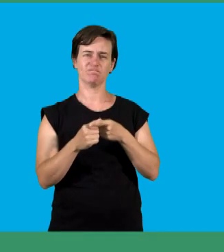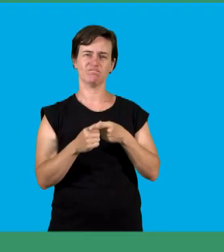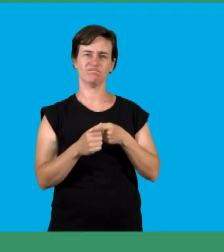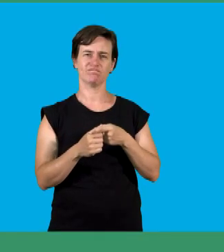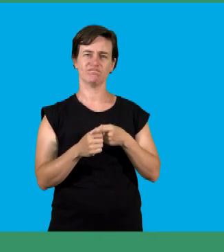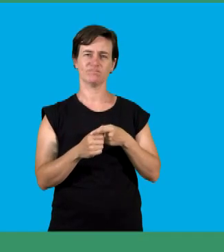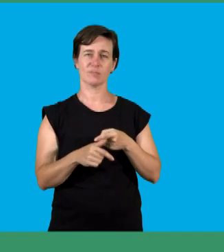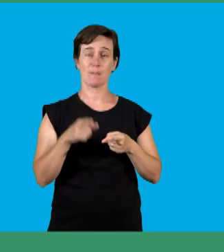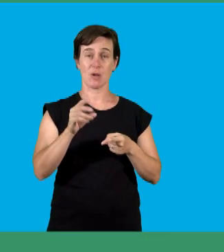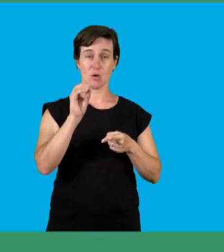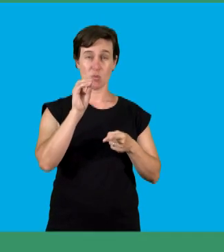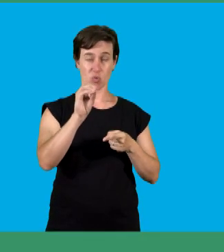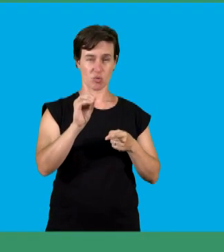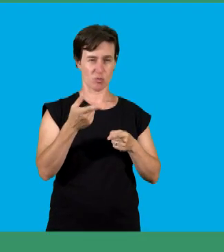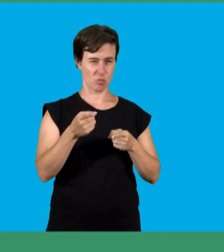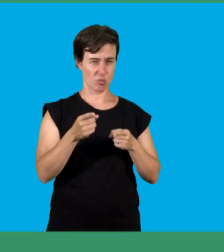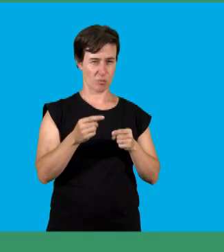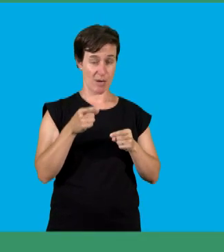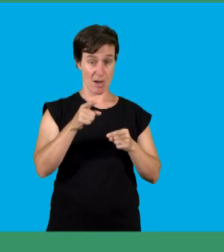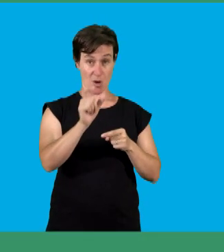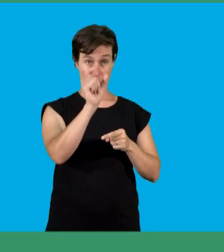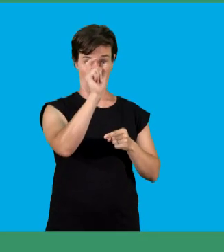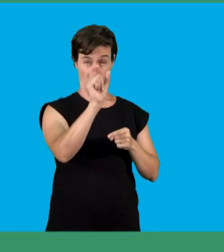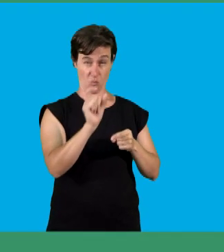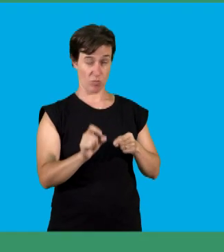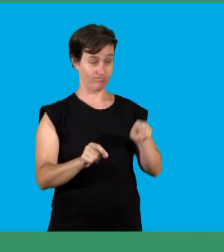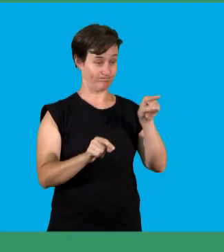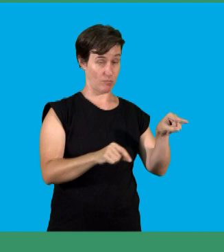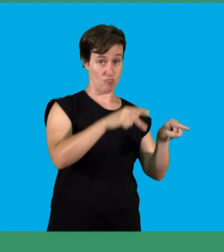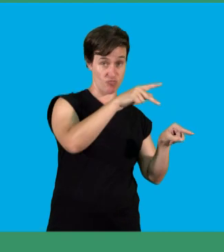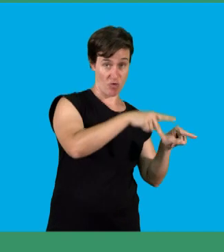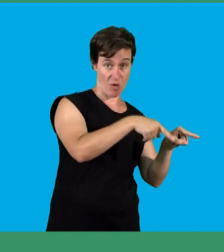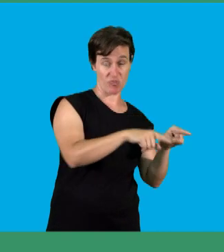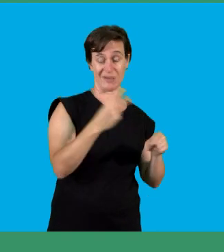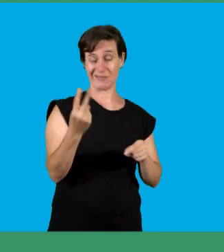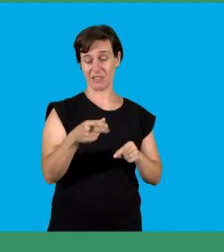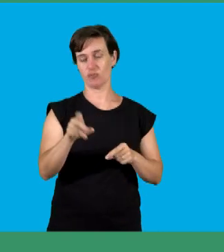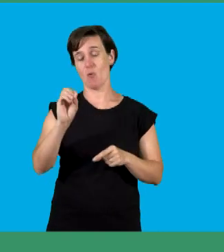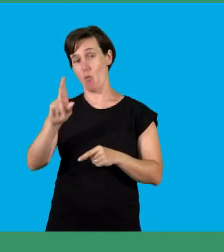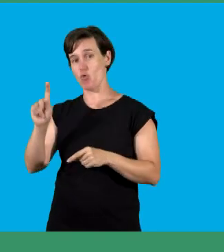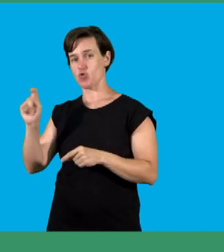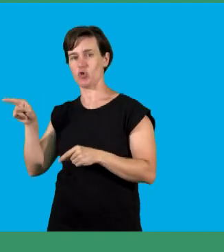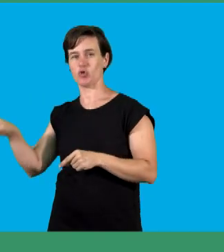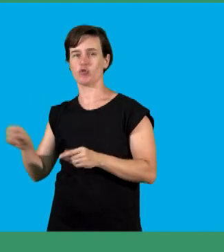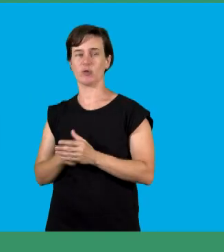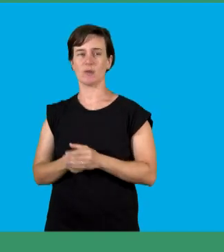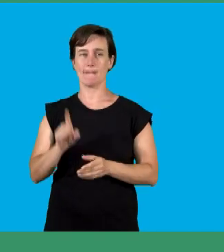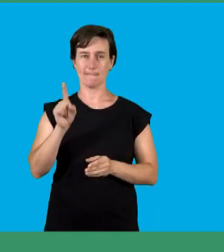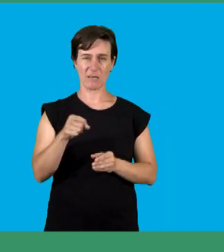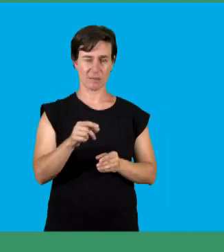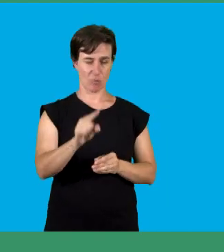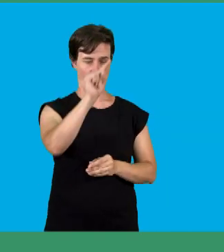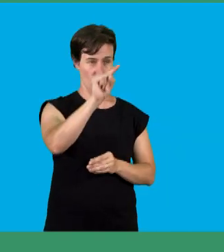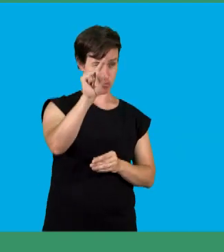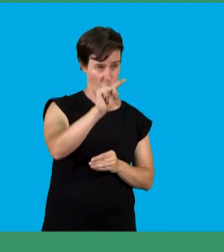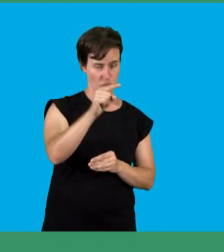following industries into primary, secondary, and tertiary sectors. Indicate with a cross next to the